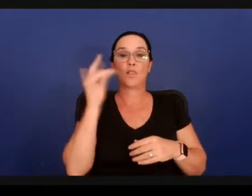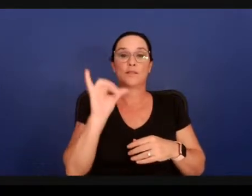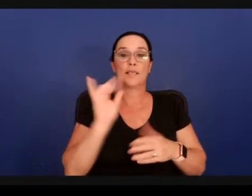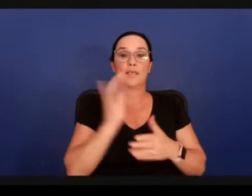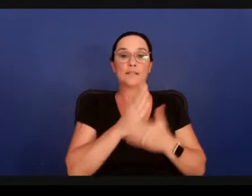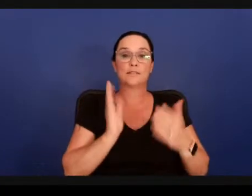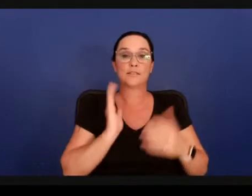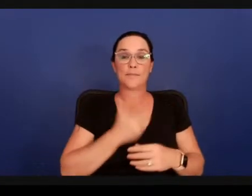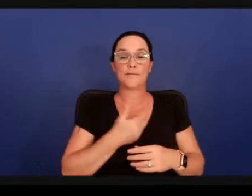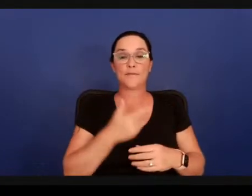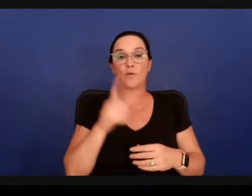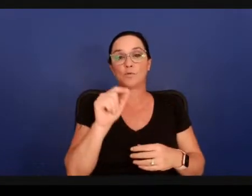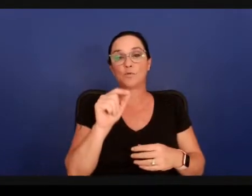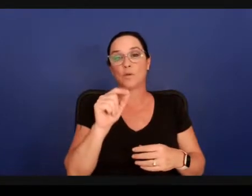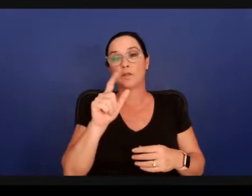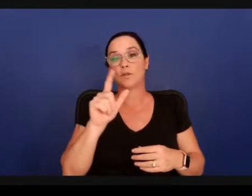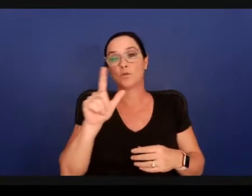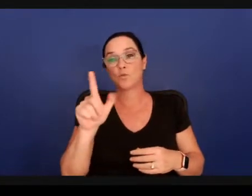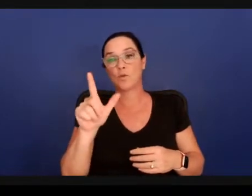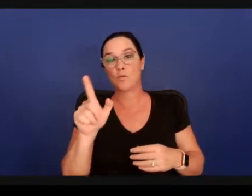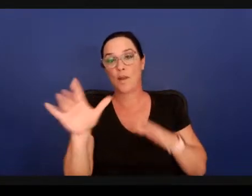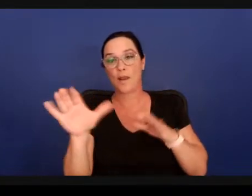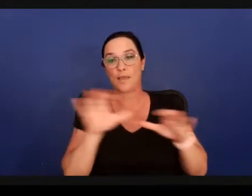earlier 2021 activity.